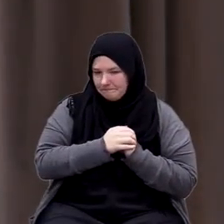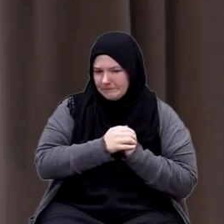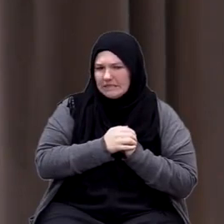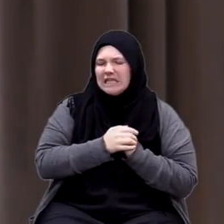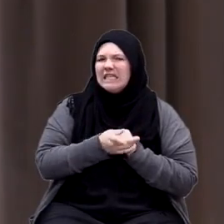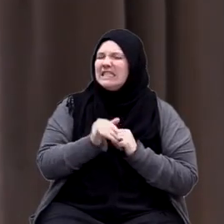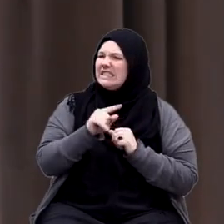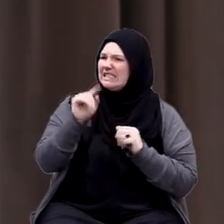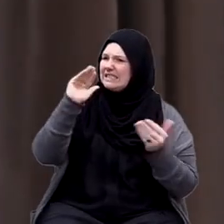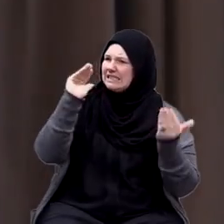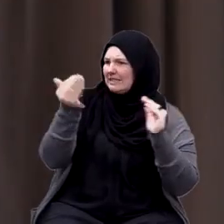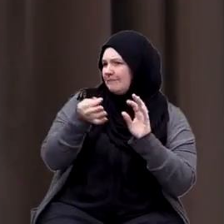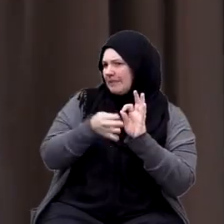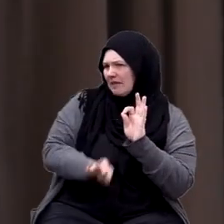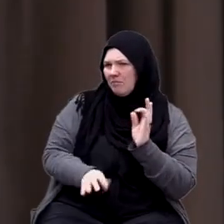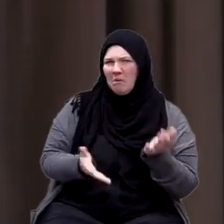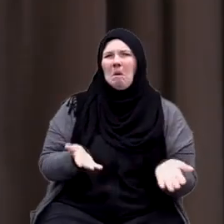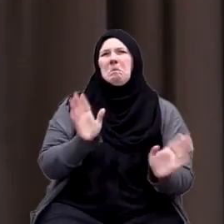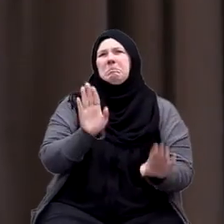It seems simple.